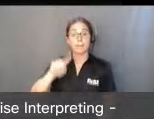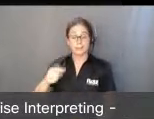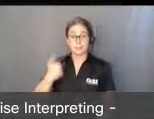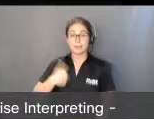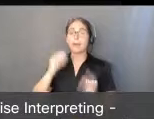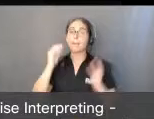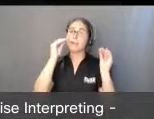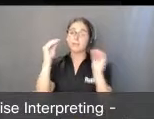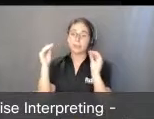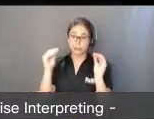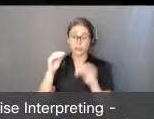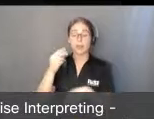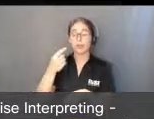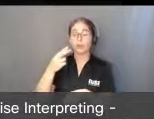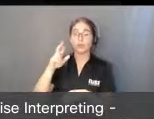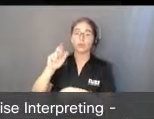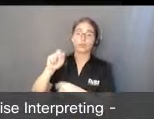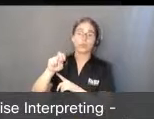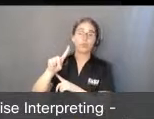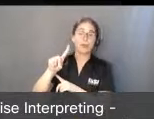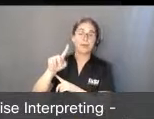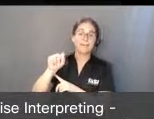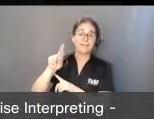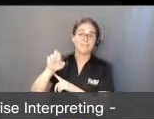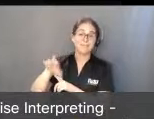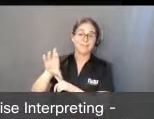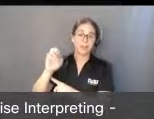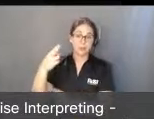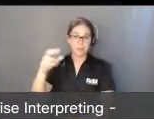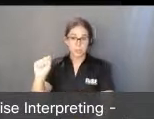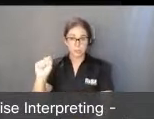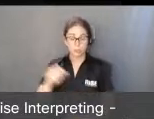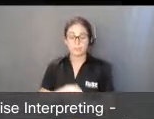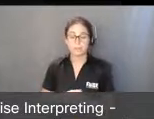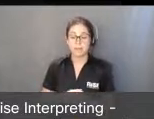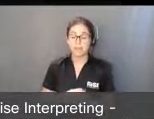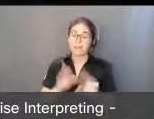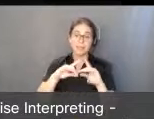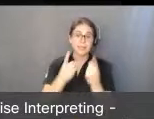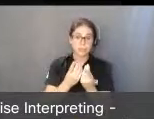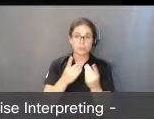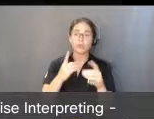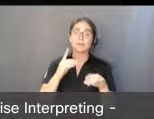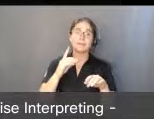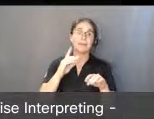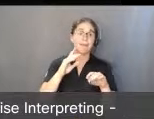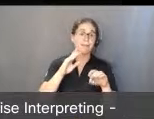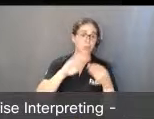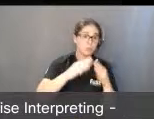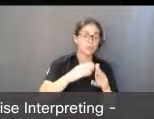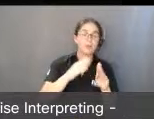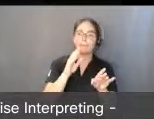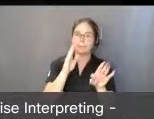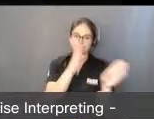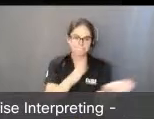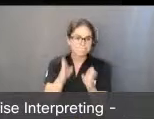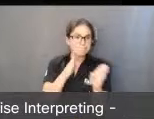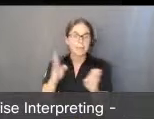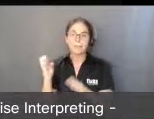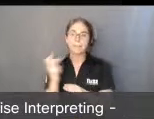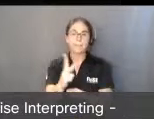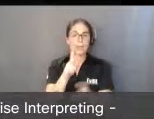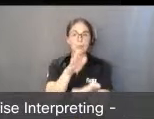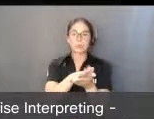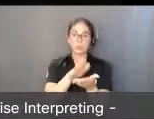School. Over the past several months, certificated members in ACE and the district have been working together to plan for returning to school in a distance